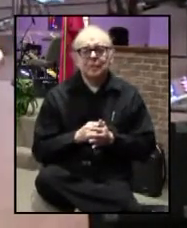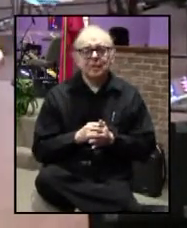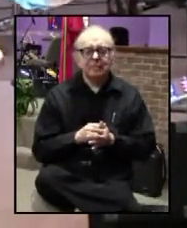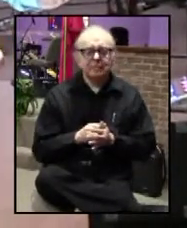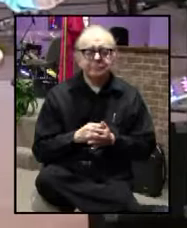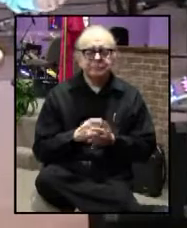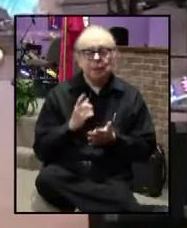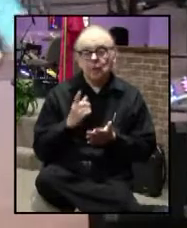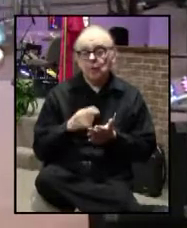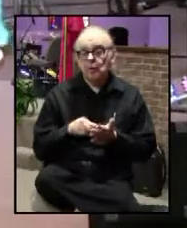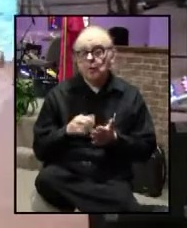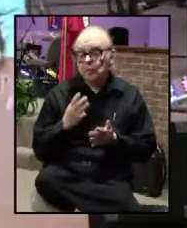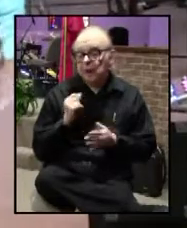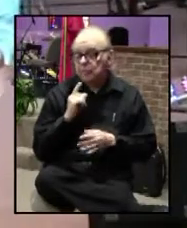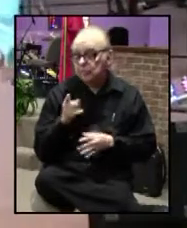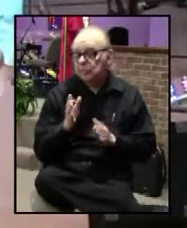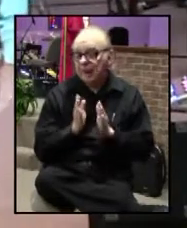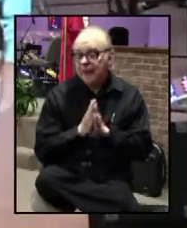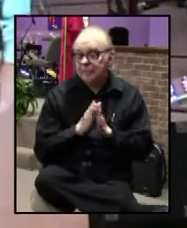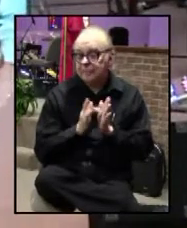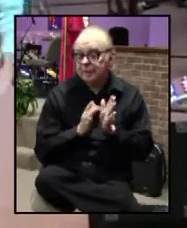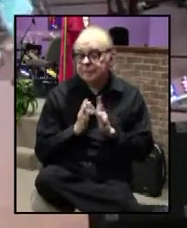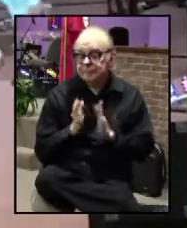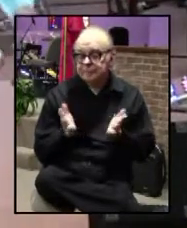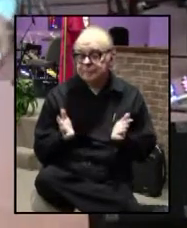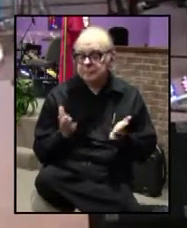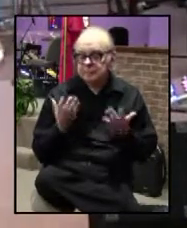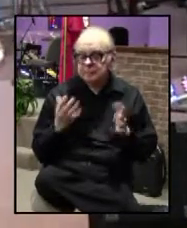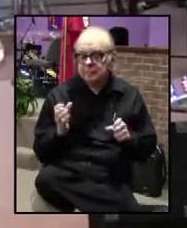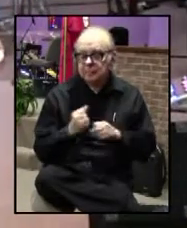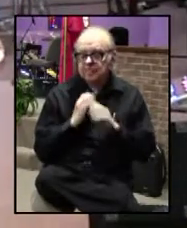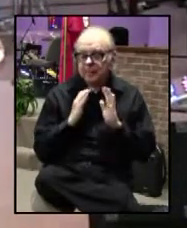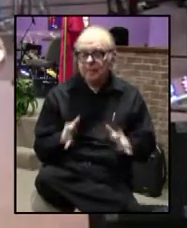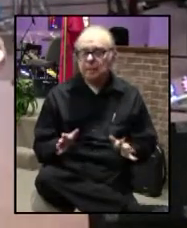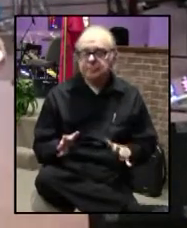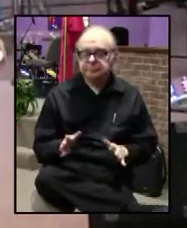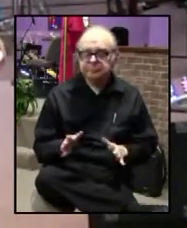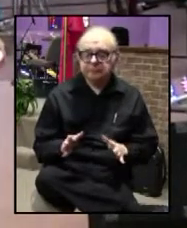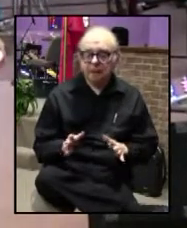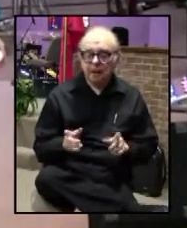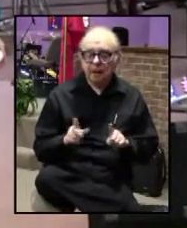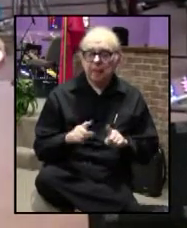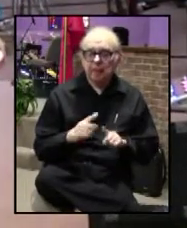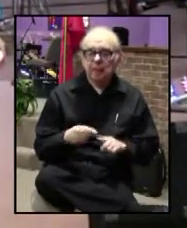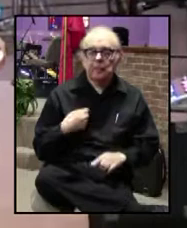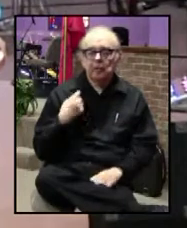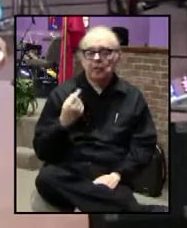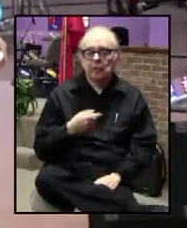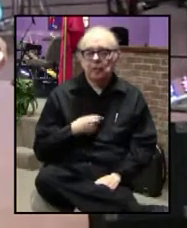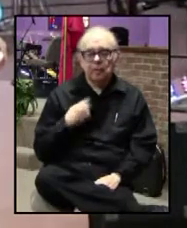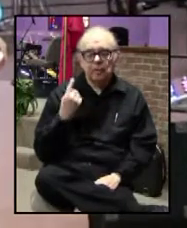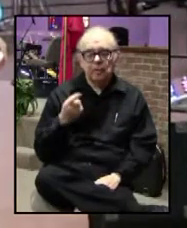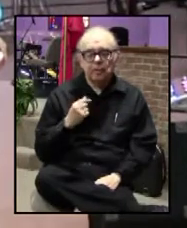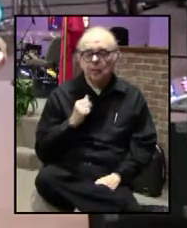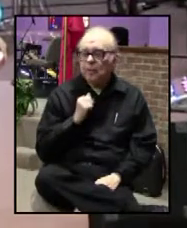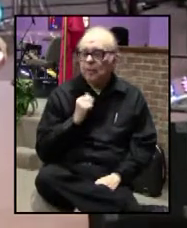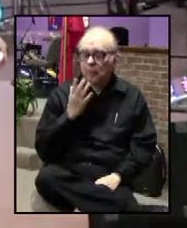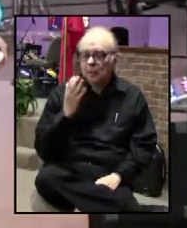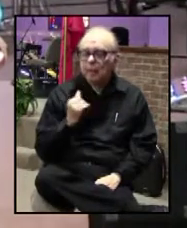Why aren't you asking? And after we get blessed, then we wonder, why didn't I do this